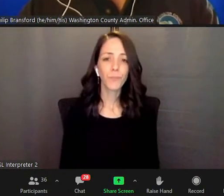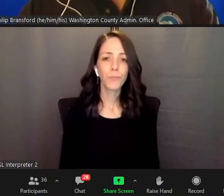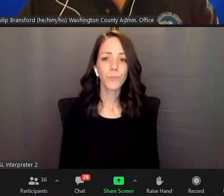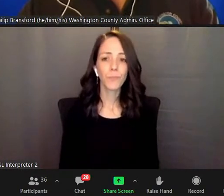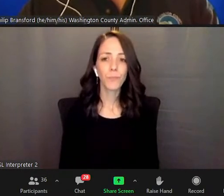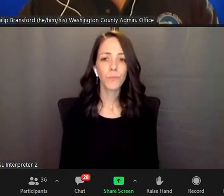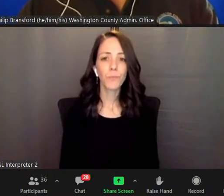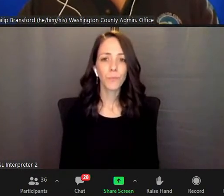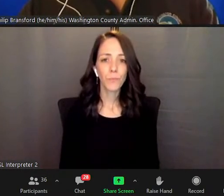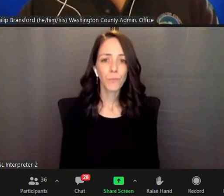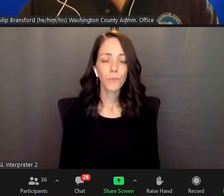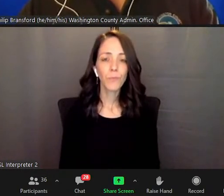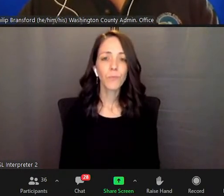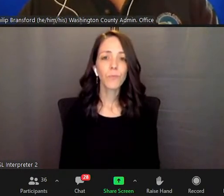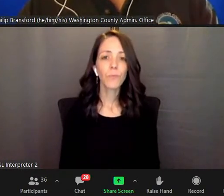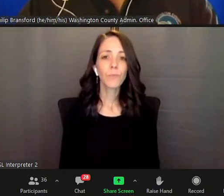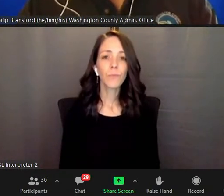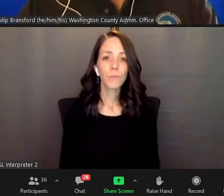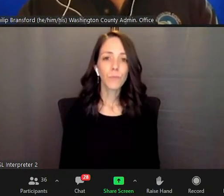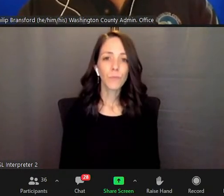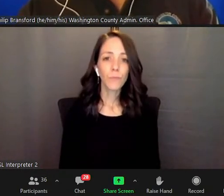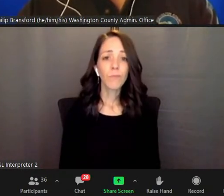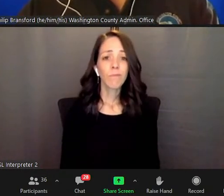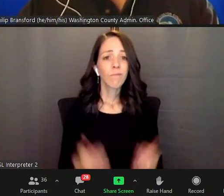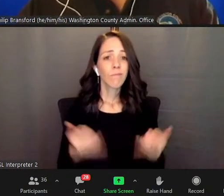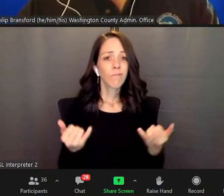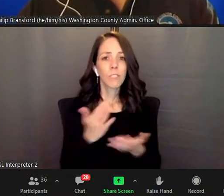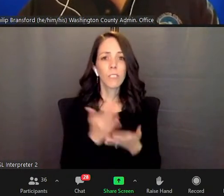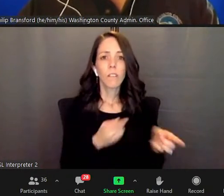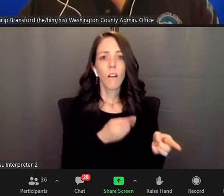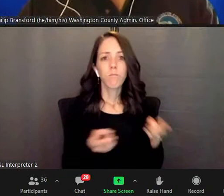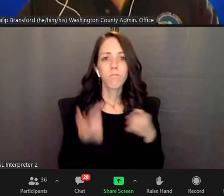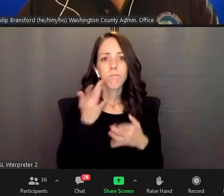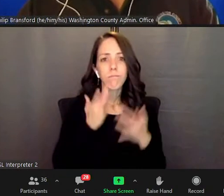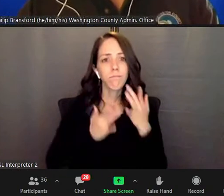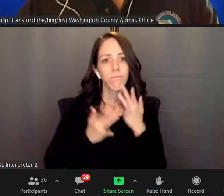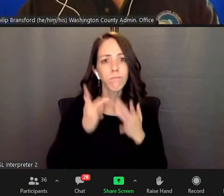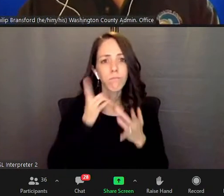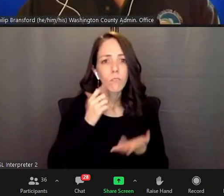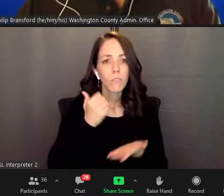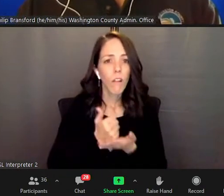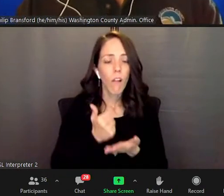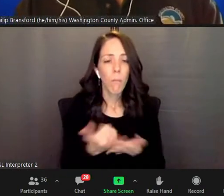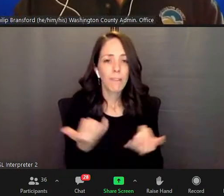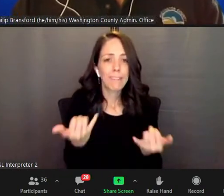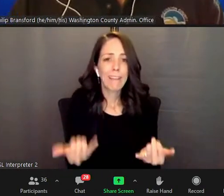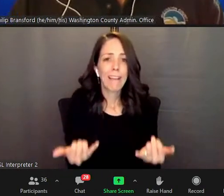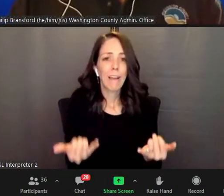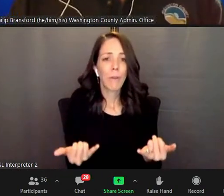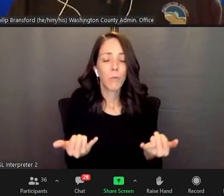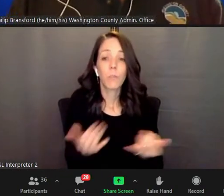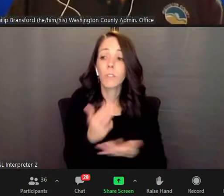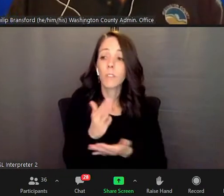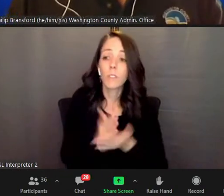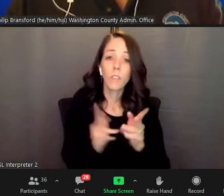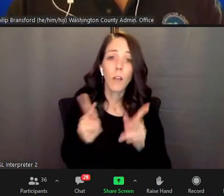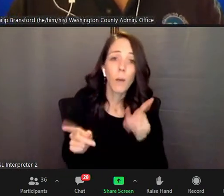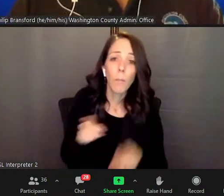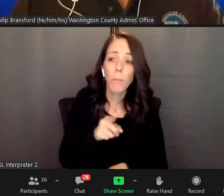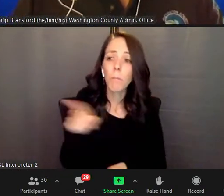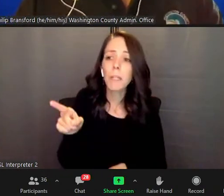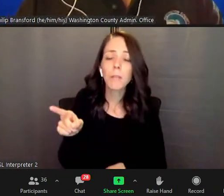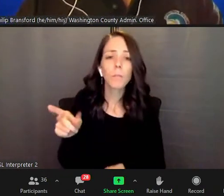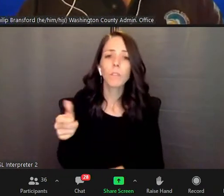If I could put it this way, the point of desperation is now. Some folks are choosing to